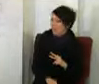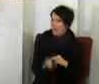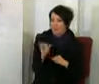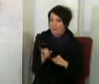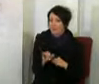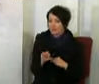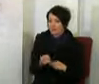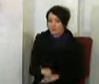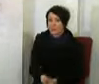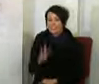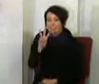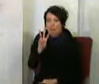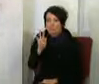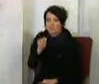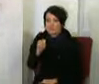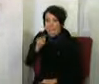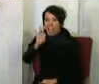WTF?